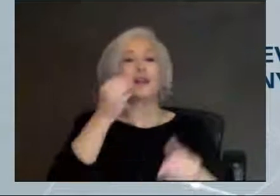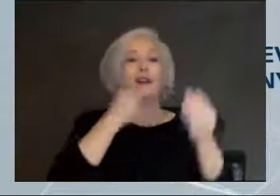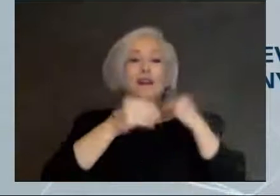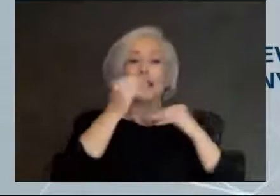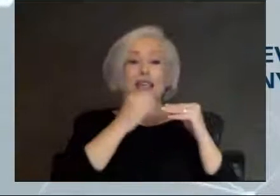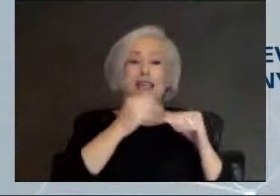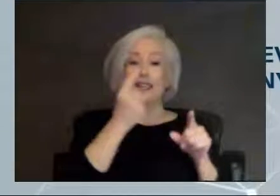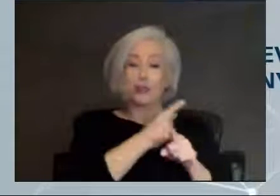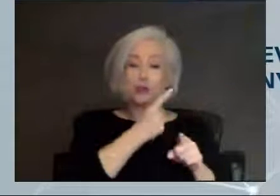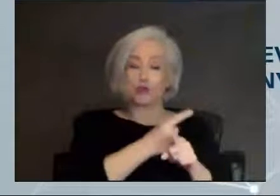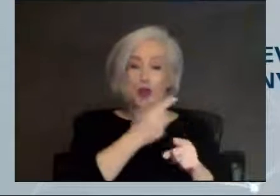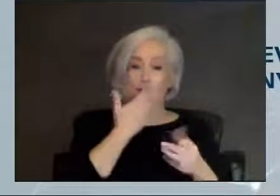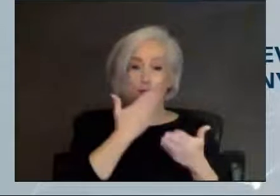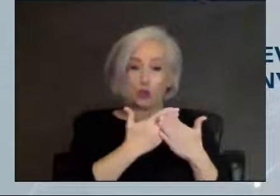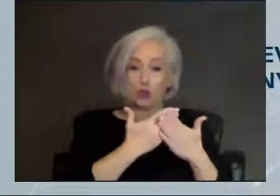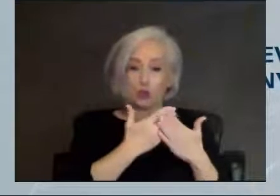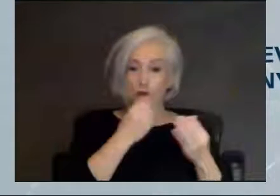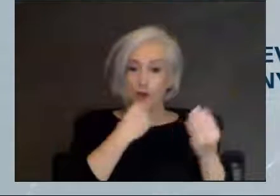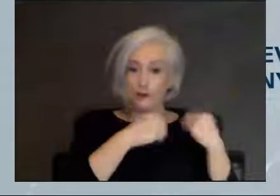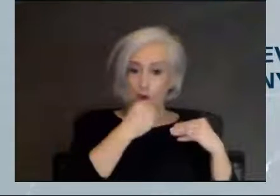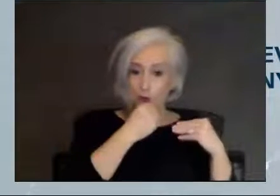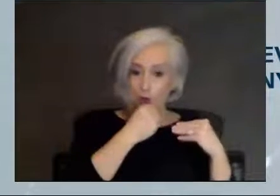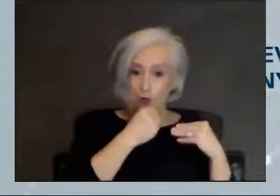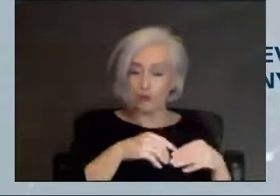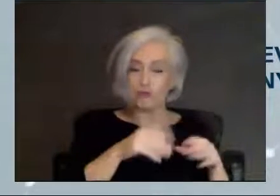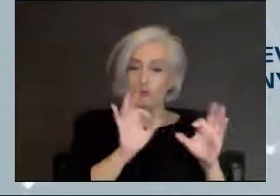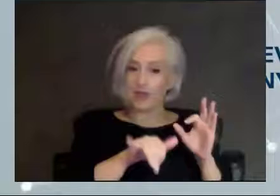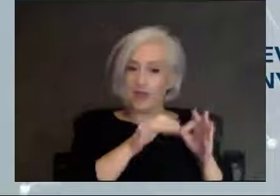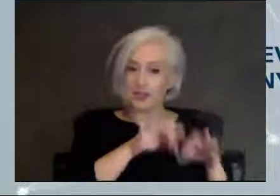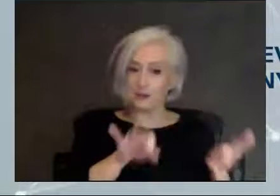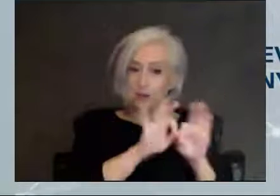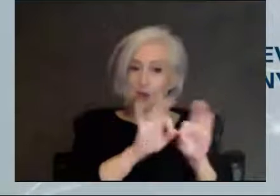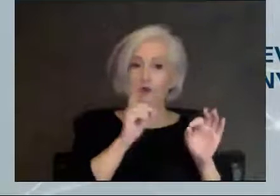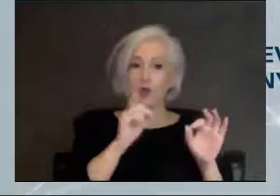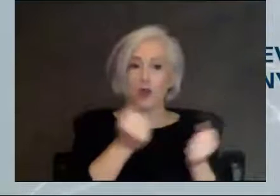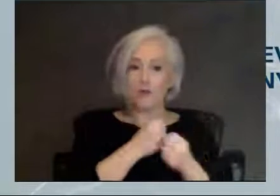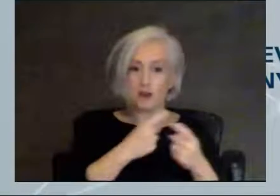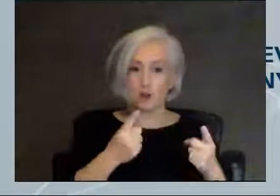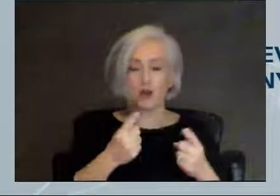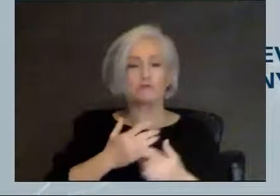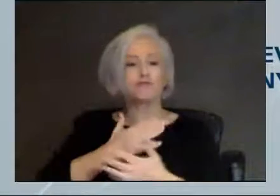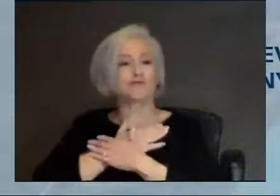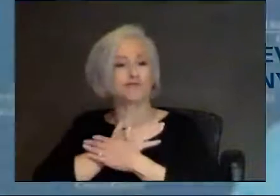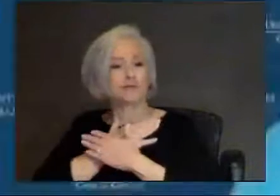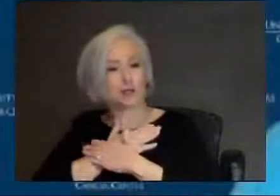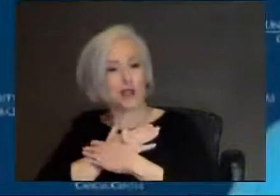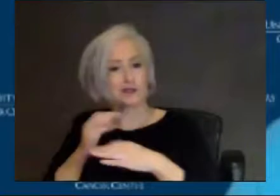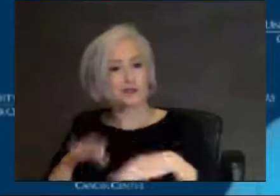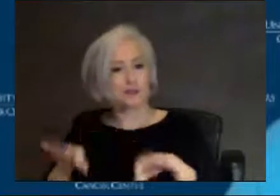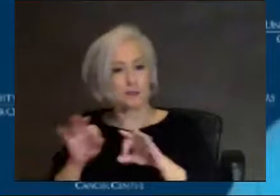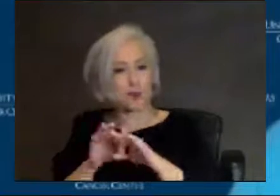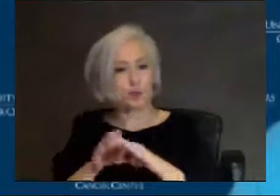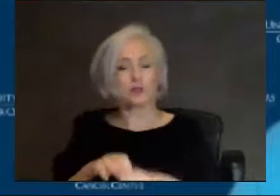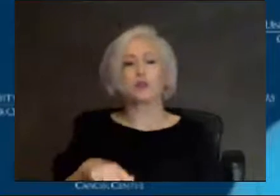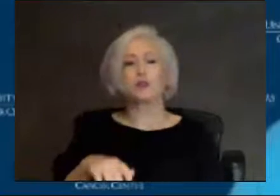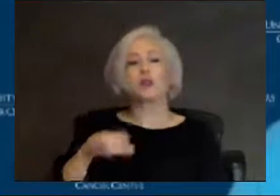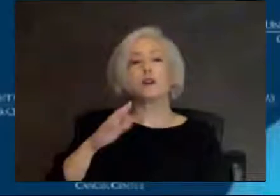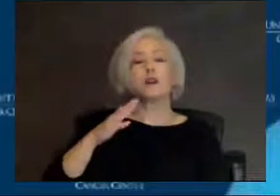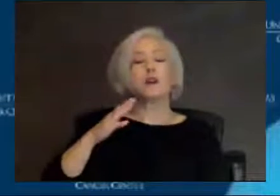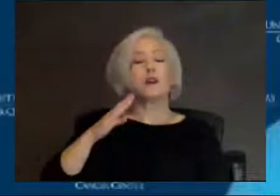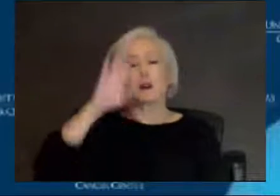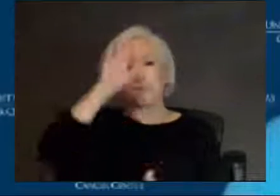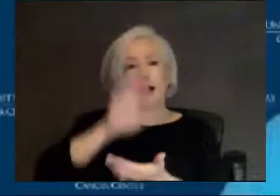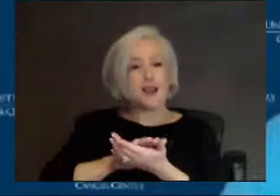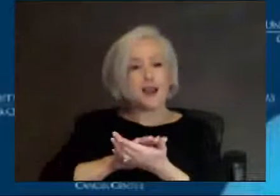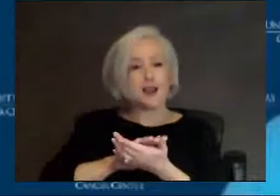everybody. And I know that during when John was having his treatment, and sometimes he'd get up